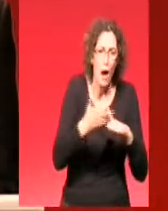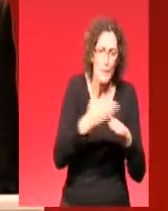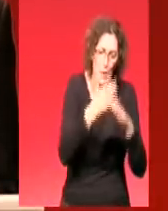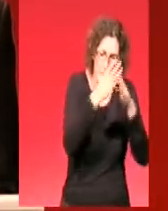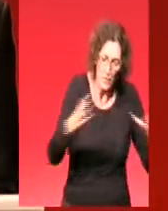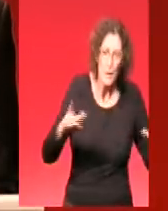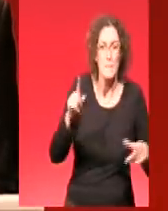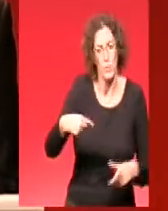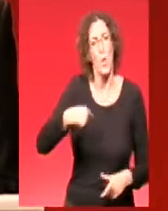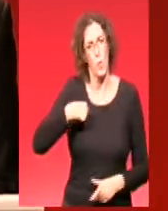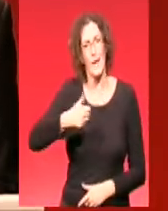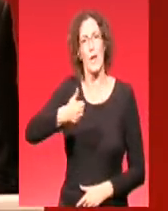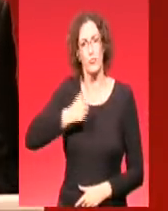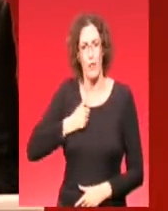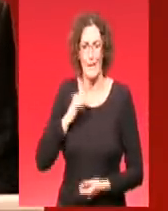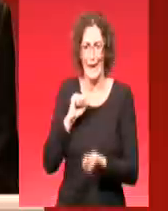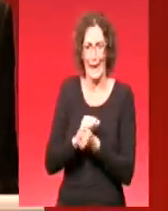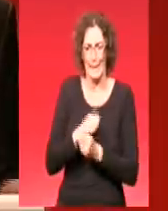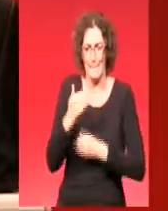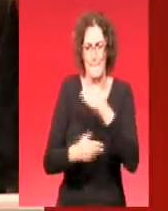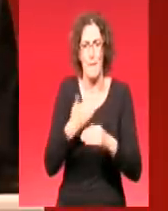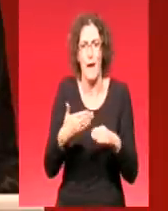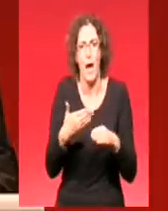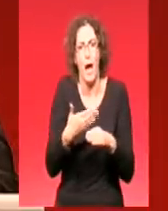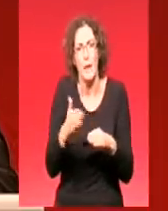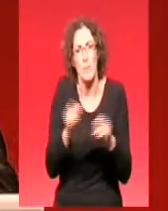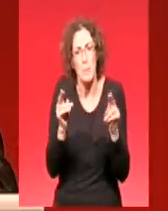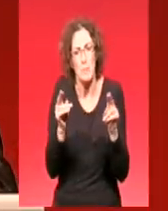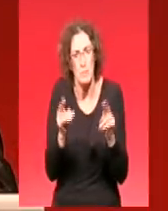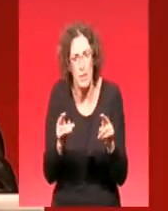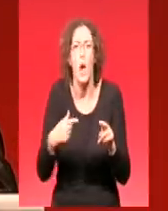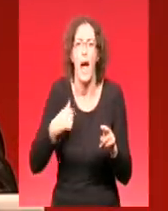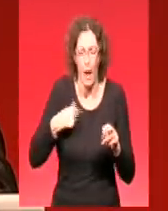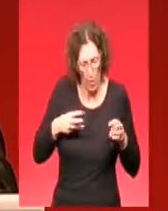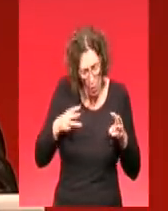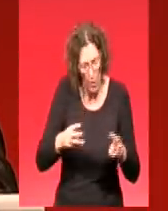was proved right. Our approach worked. Now, these were